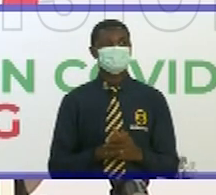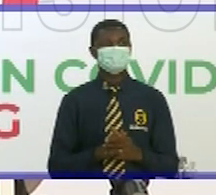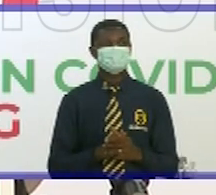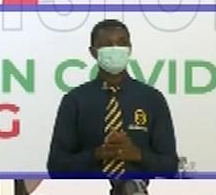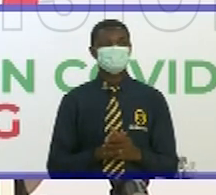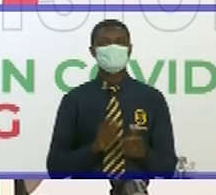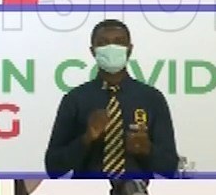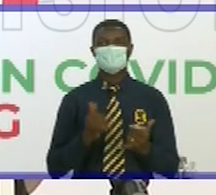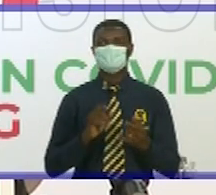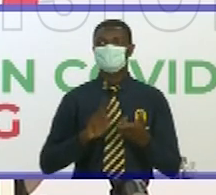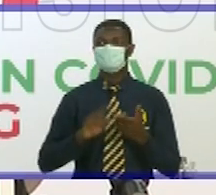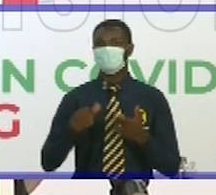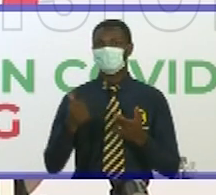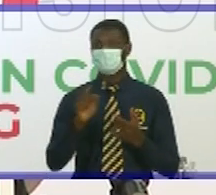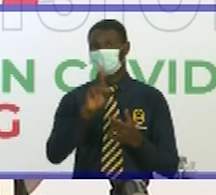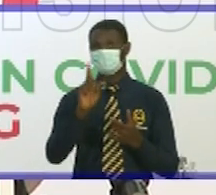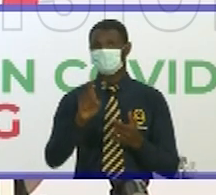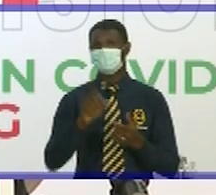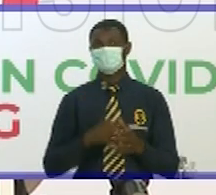other questions.